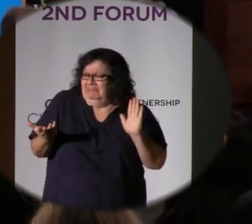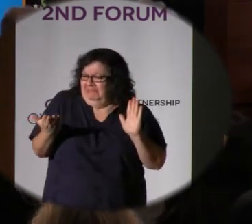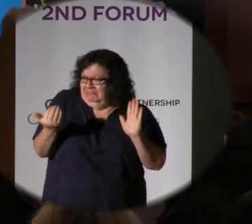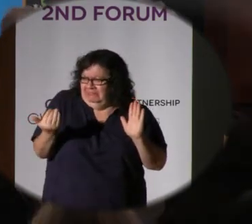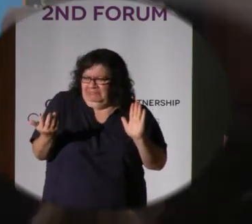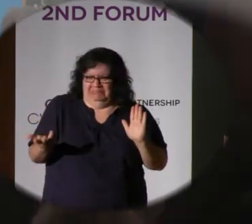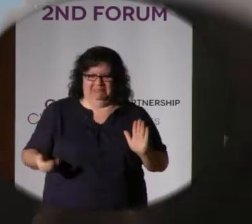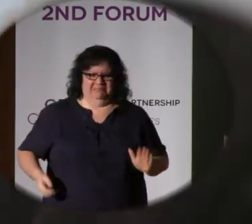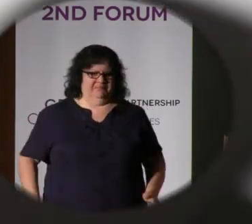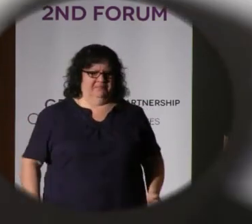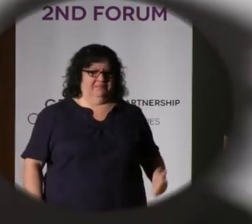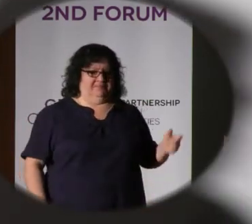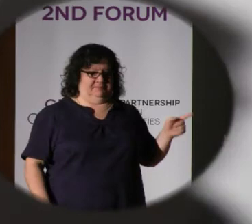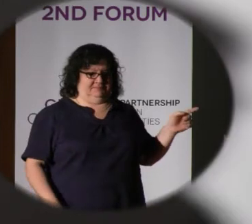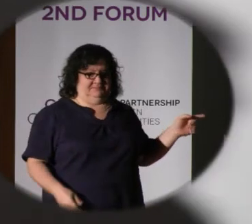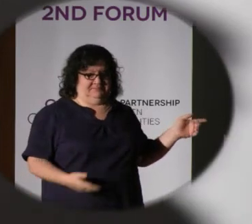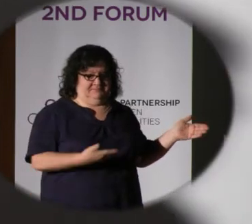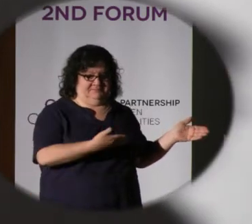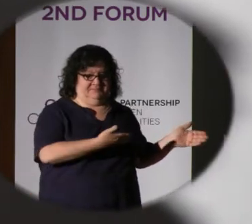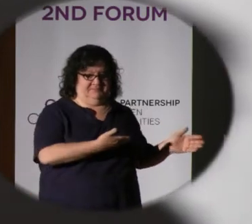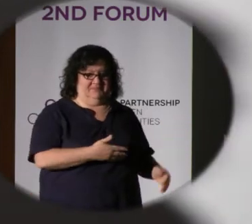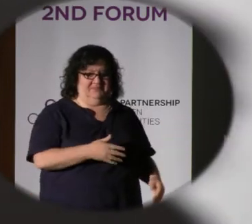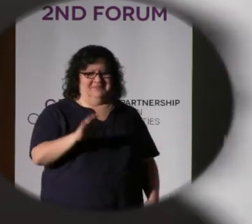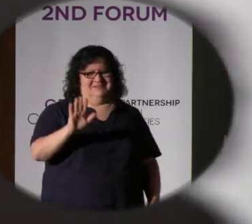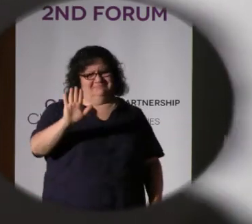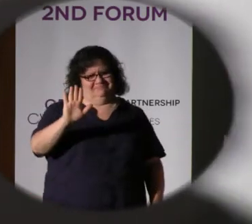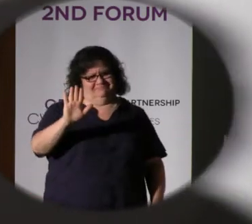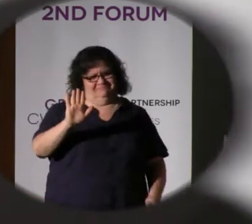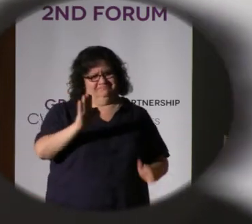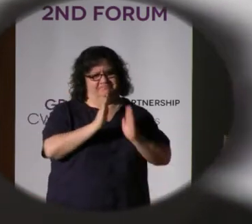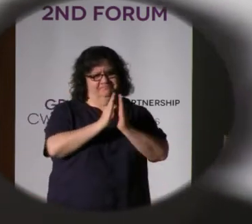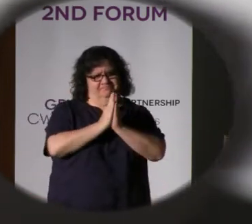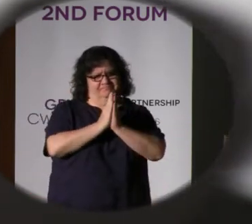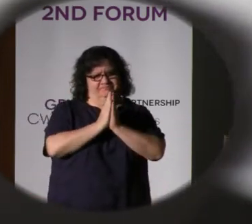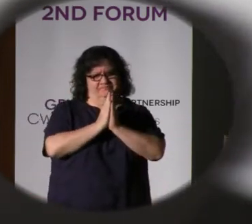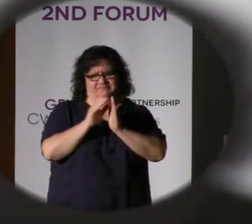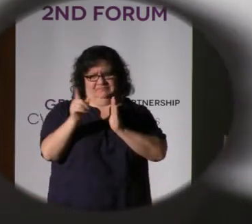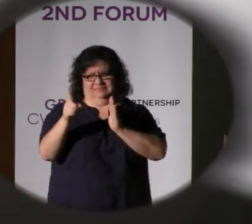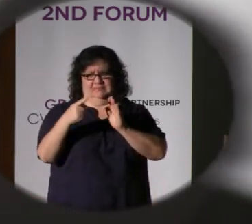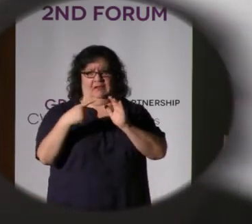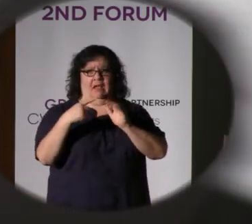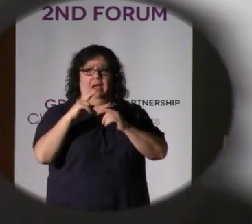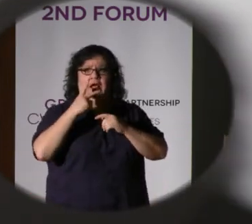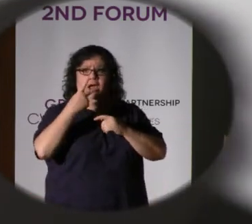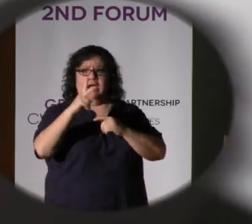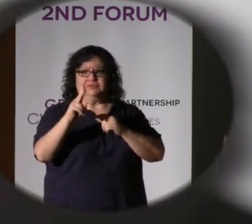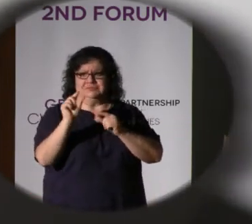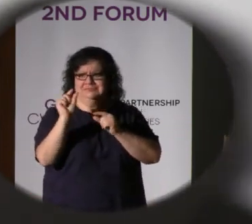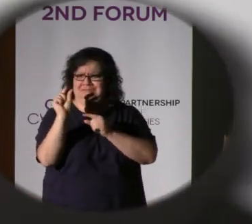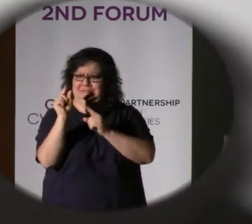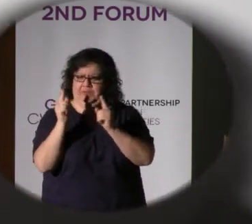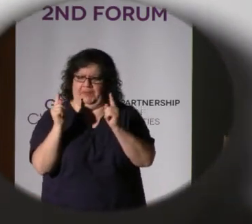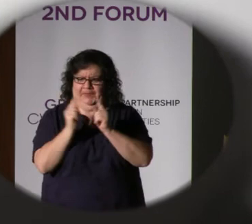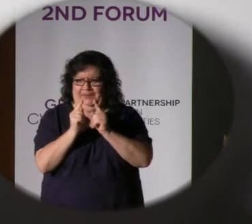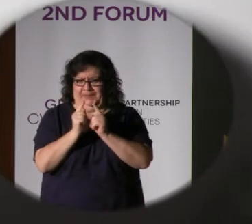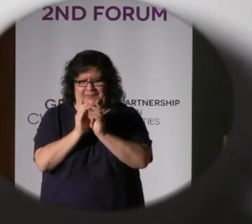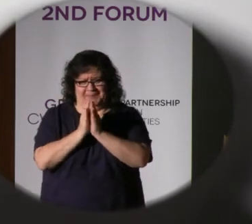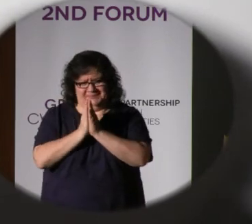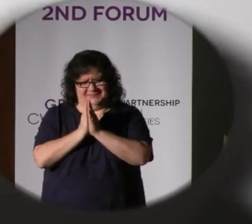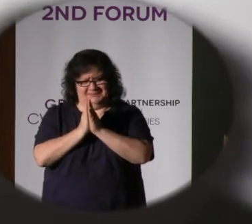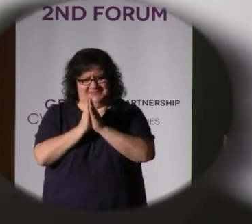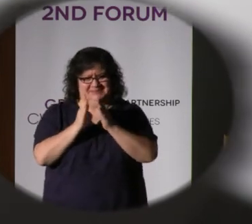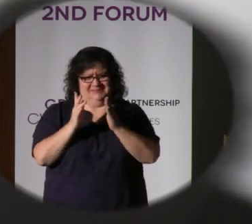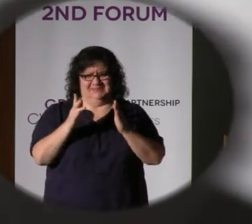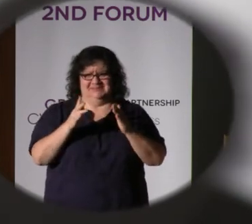keep maybe just a few quick remarks as it specifically pertains to disabled children, and the partnership would be